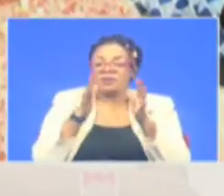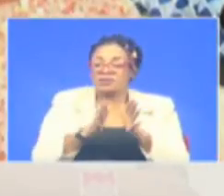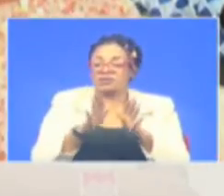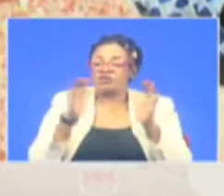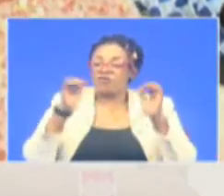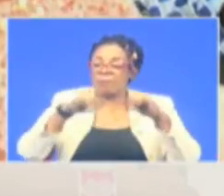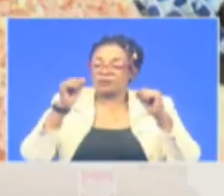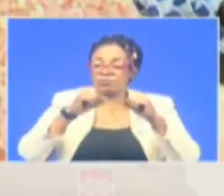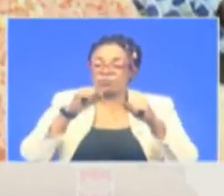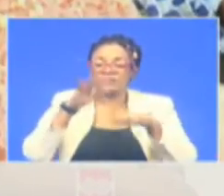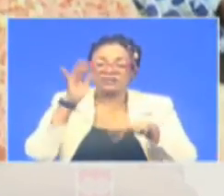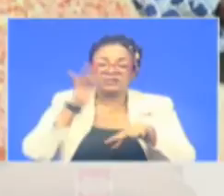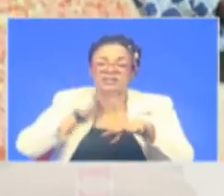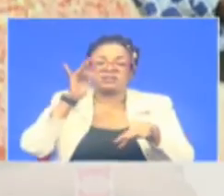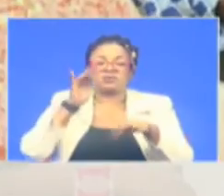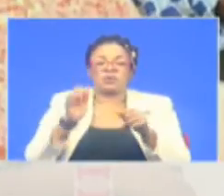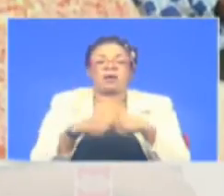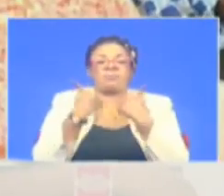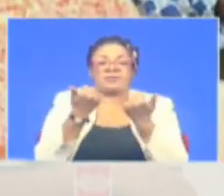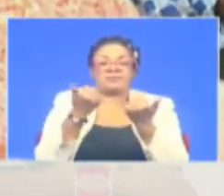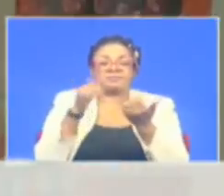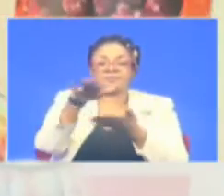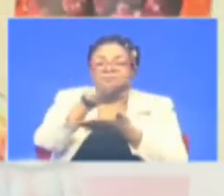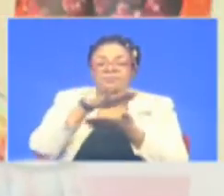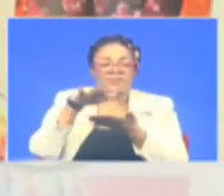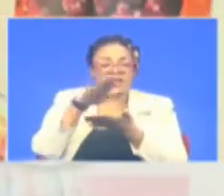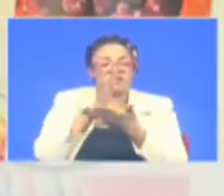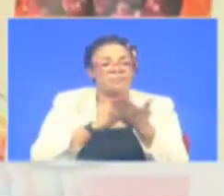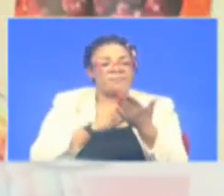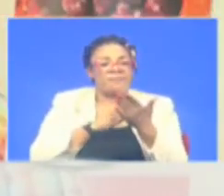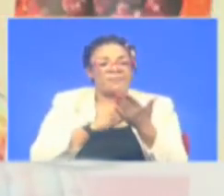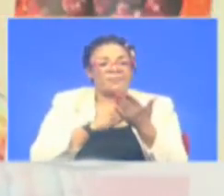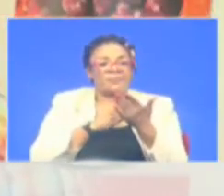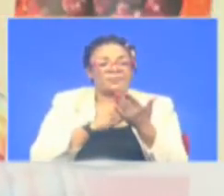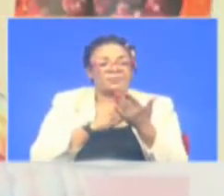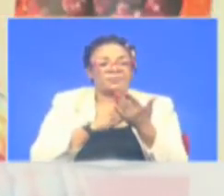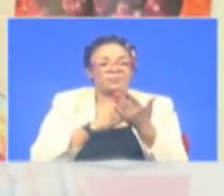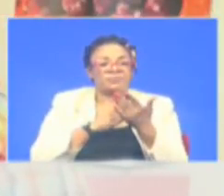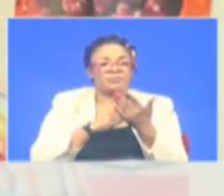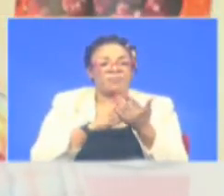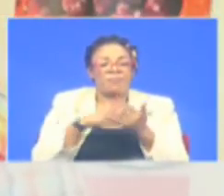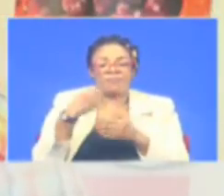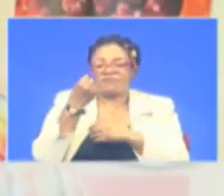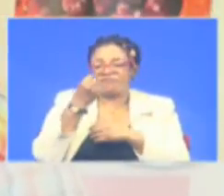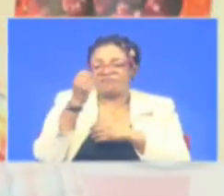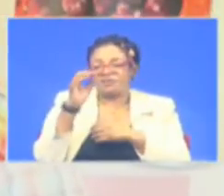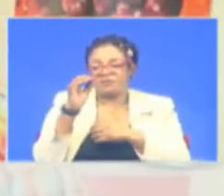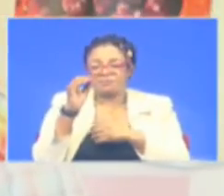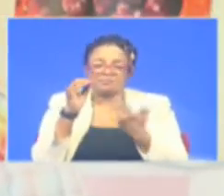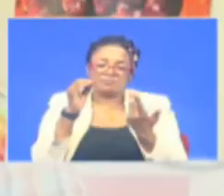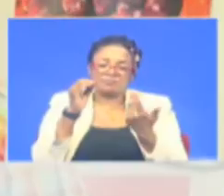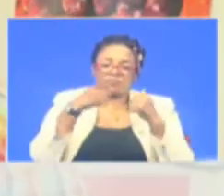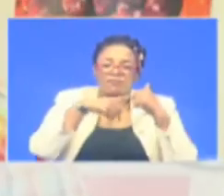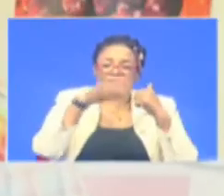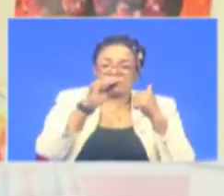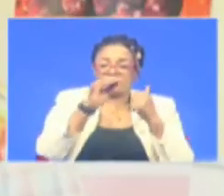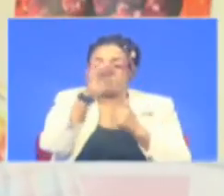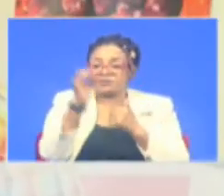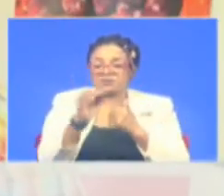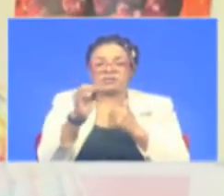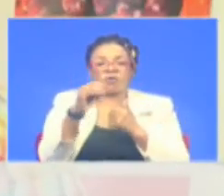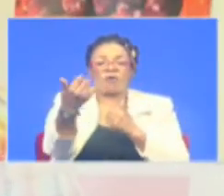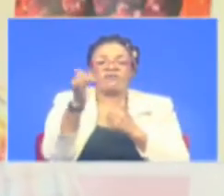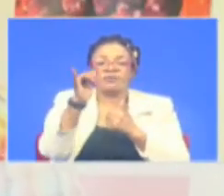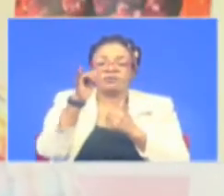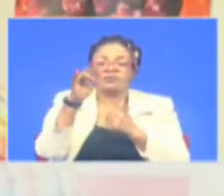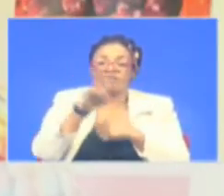snake bites to occur in certain areas. Close to 50-60% of the snake bite victims coming into